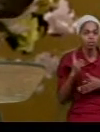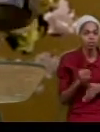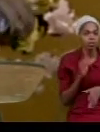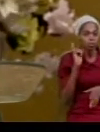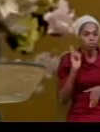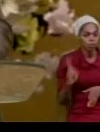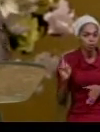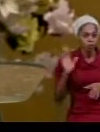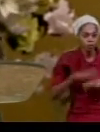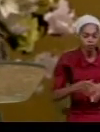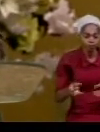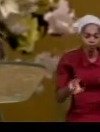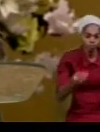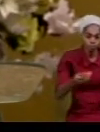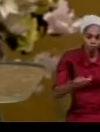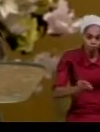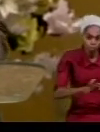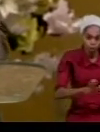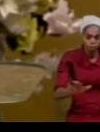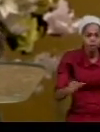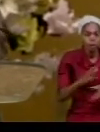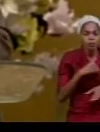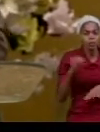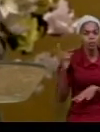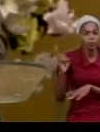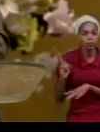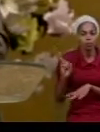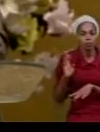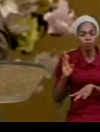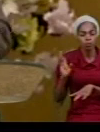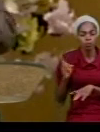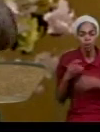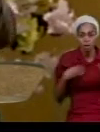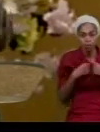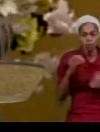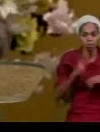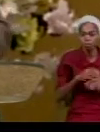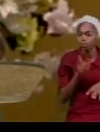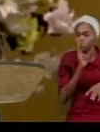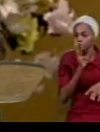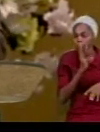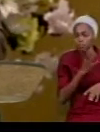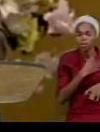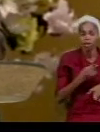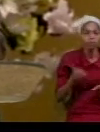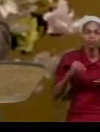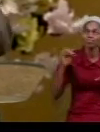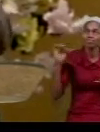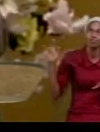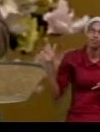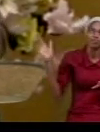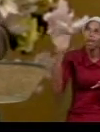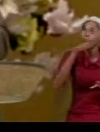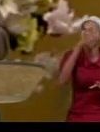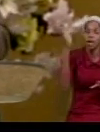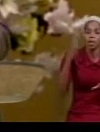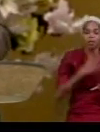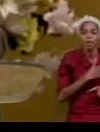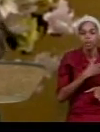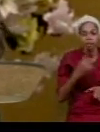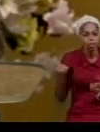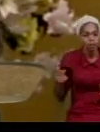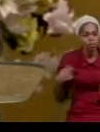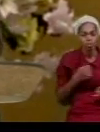one that fly in the air, we will know the type of love and the type of